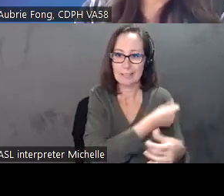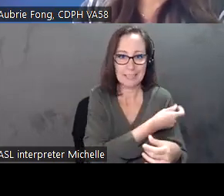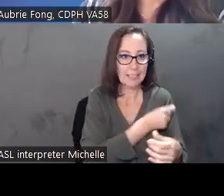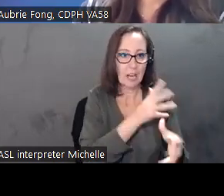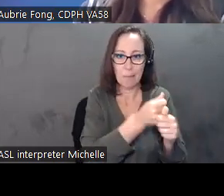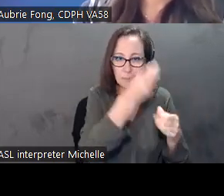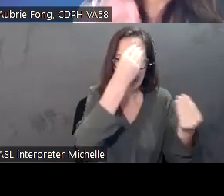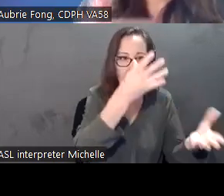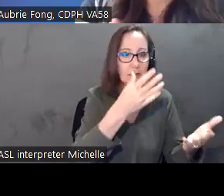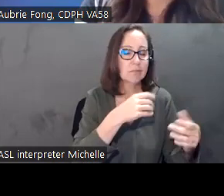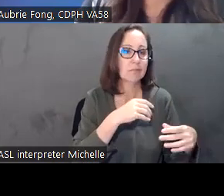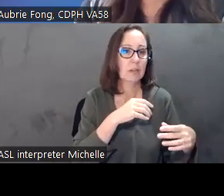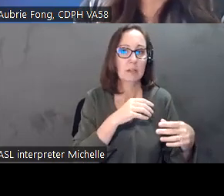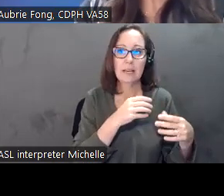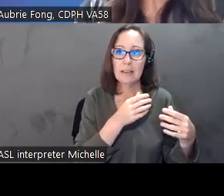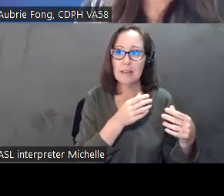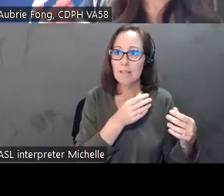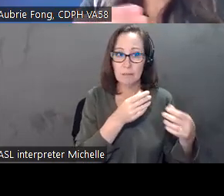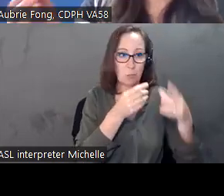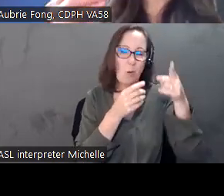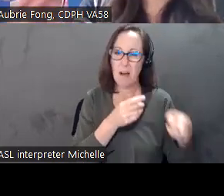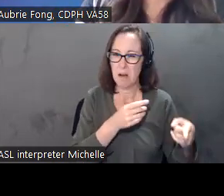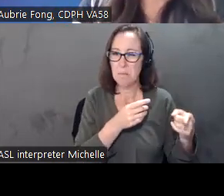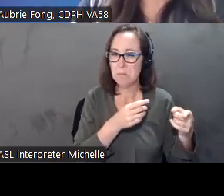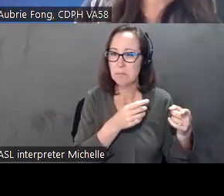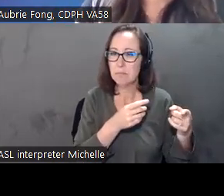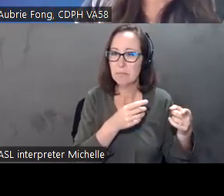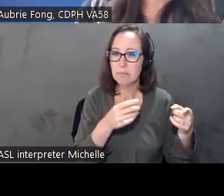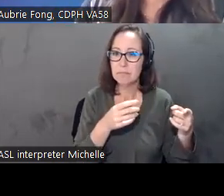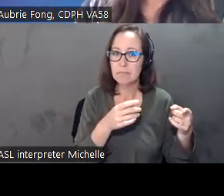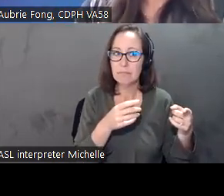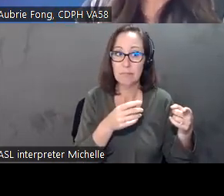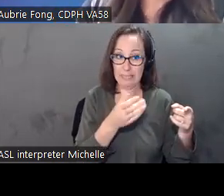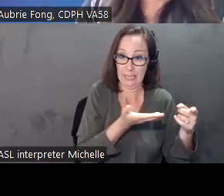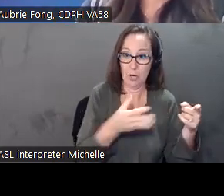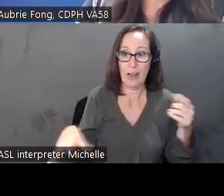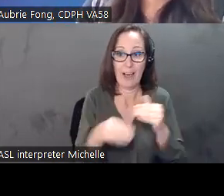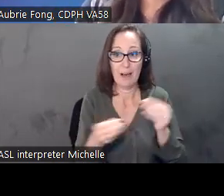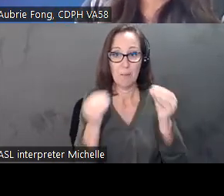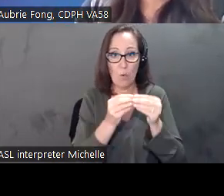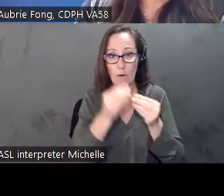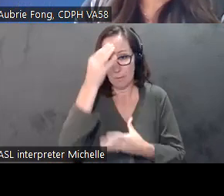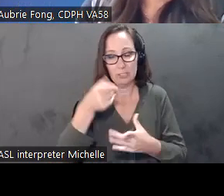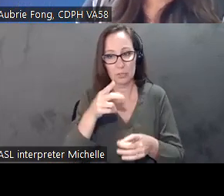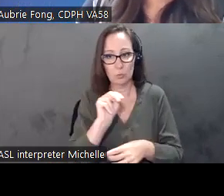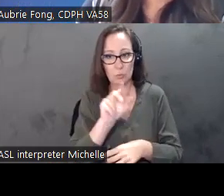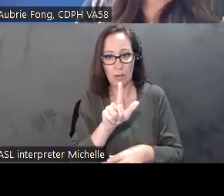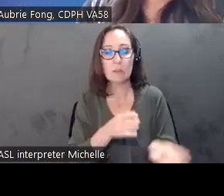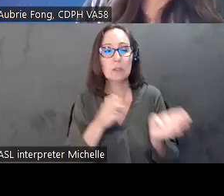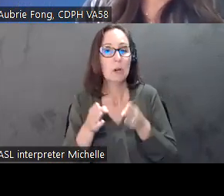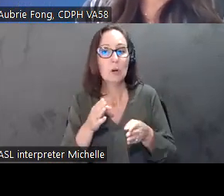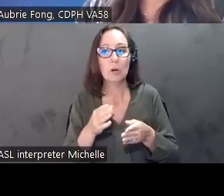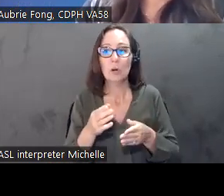updated information that you'll see here. Or I'm sorry, that's in addition to what you see here. New toolkits, new